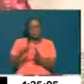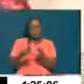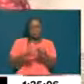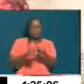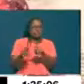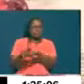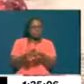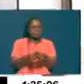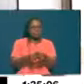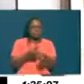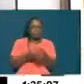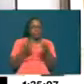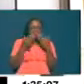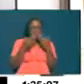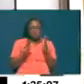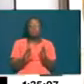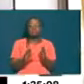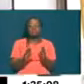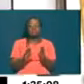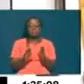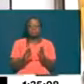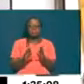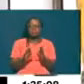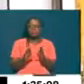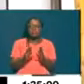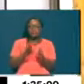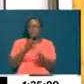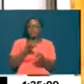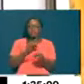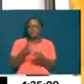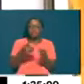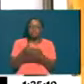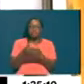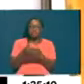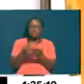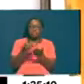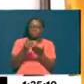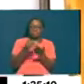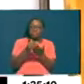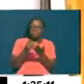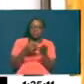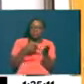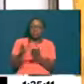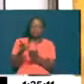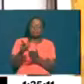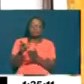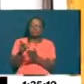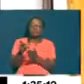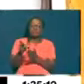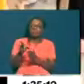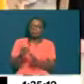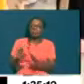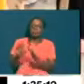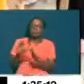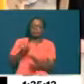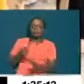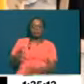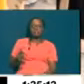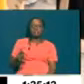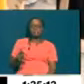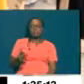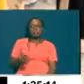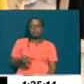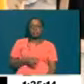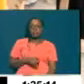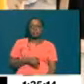were completed, the late allegedly commands all tenants to pay directly to him, leaving out Kahuho. Ile